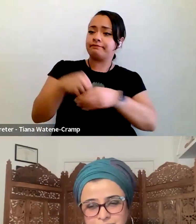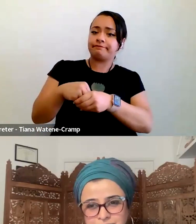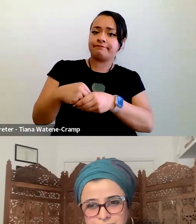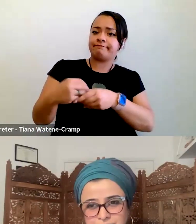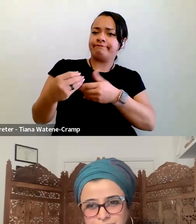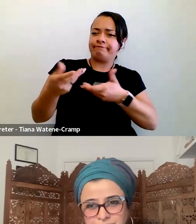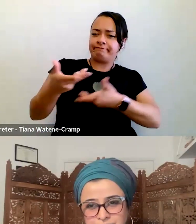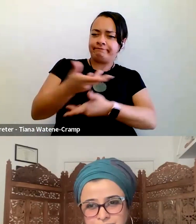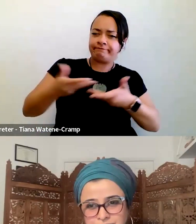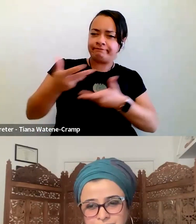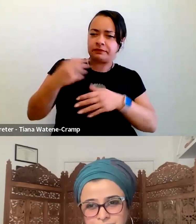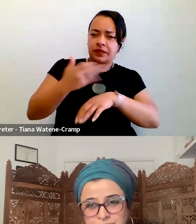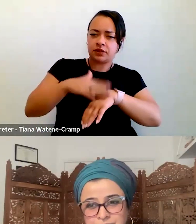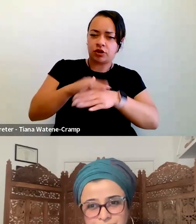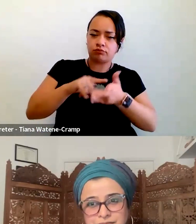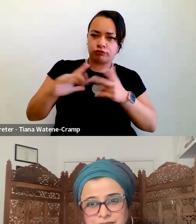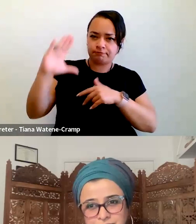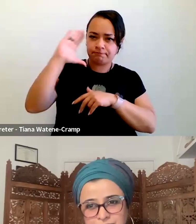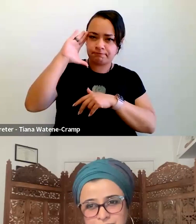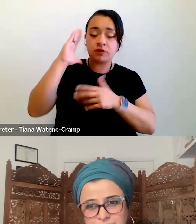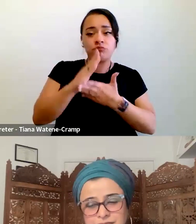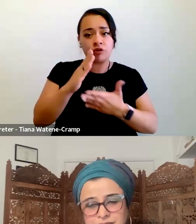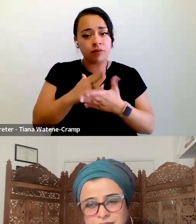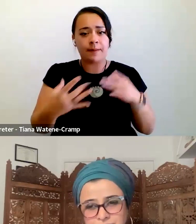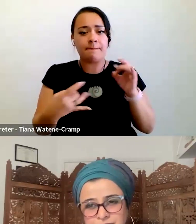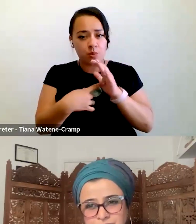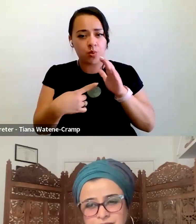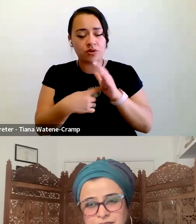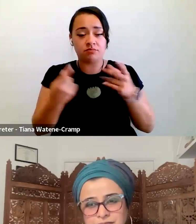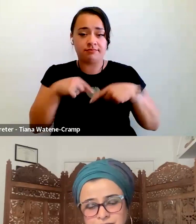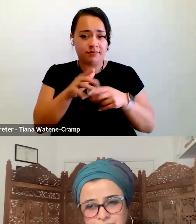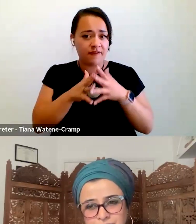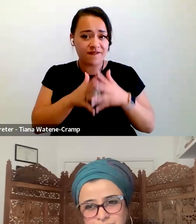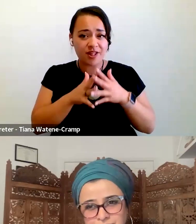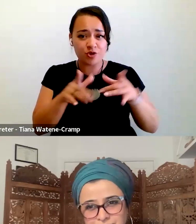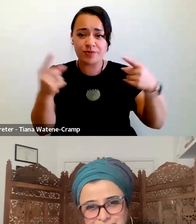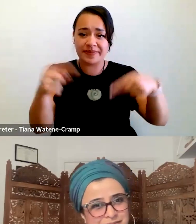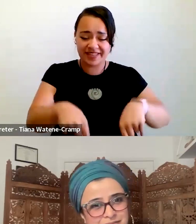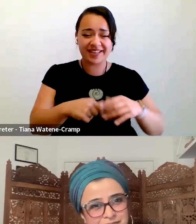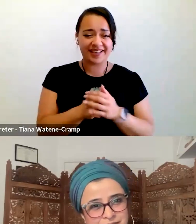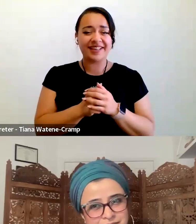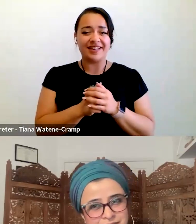and taking the time. It's really important, and we value you being here, and